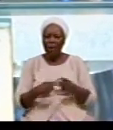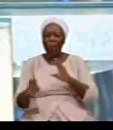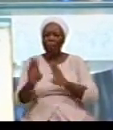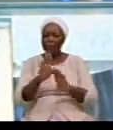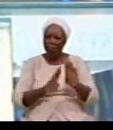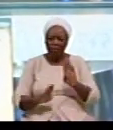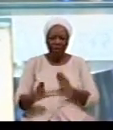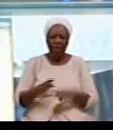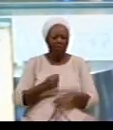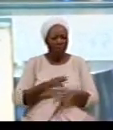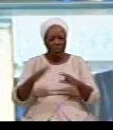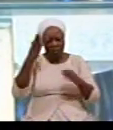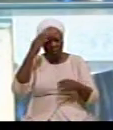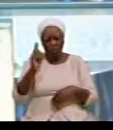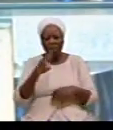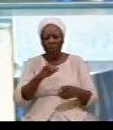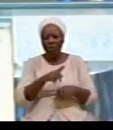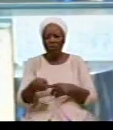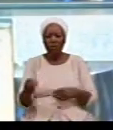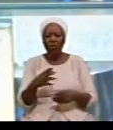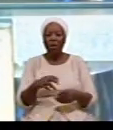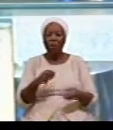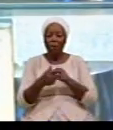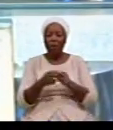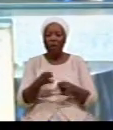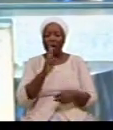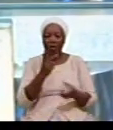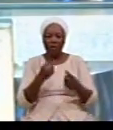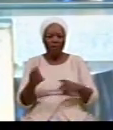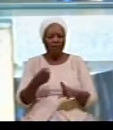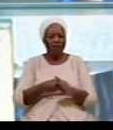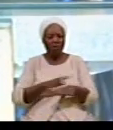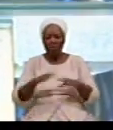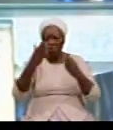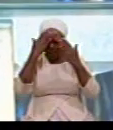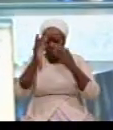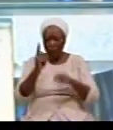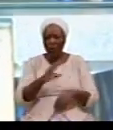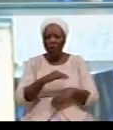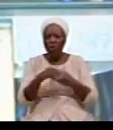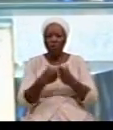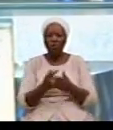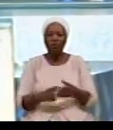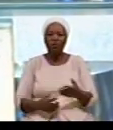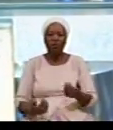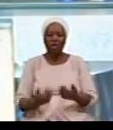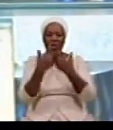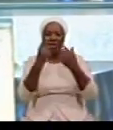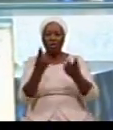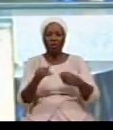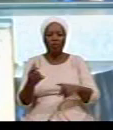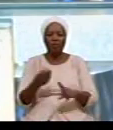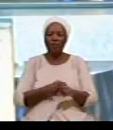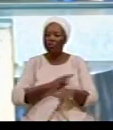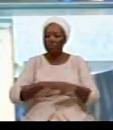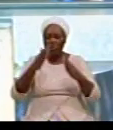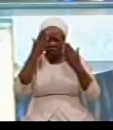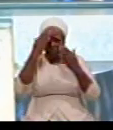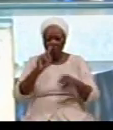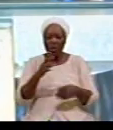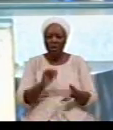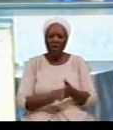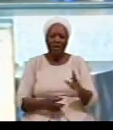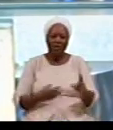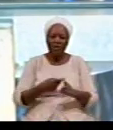are coming from. We don't know where the challenges are coming from. And we don't know where the affliction